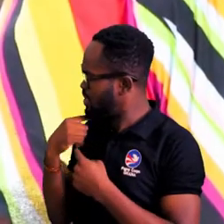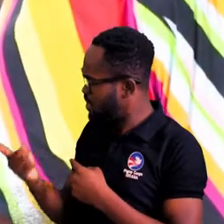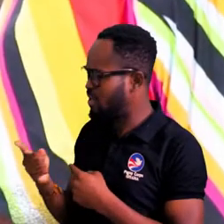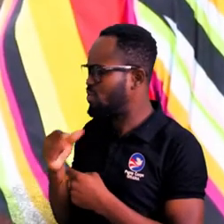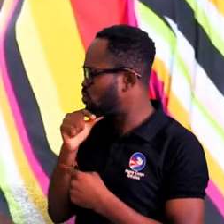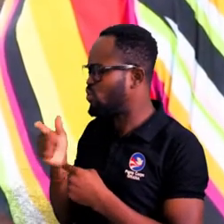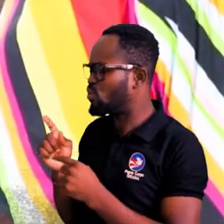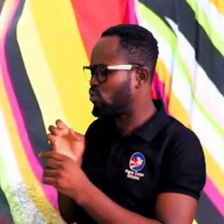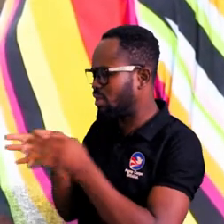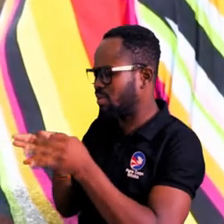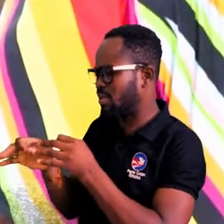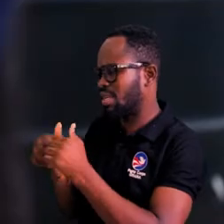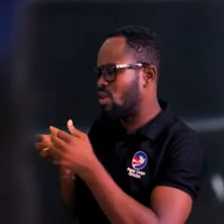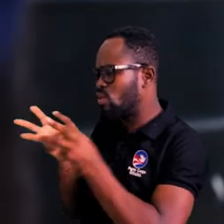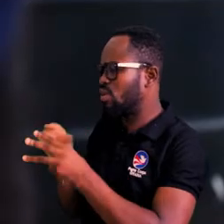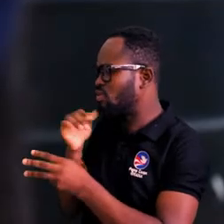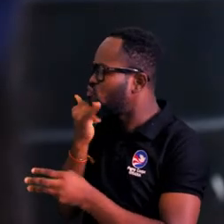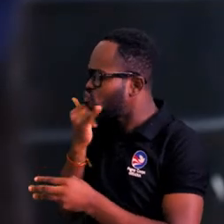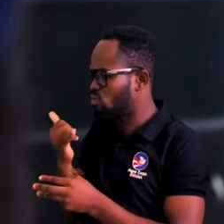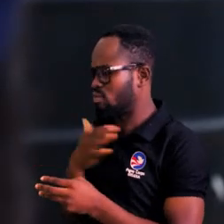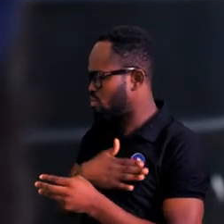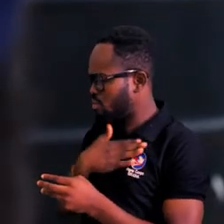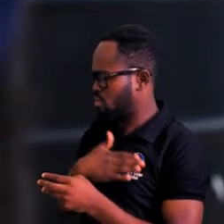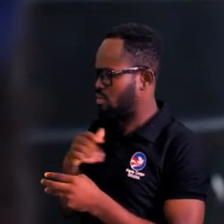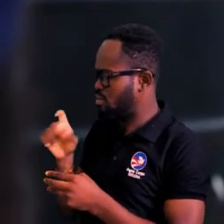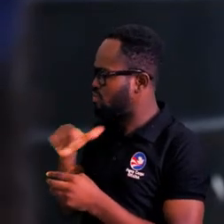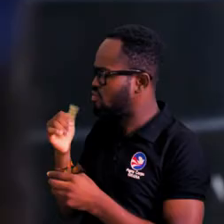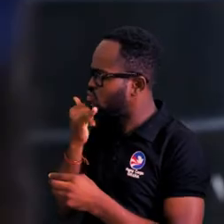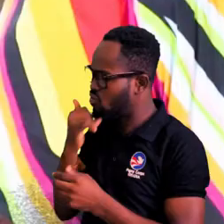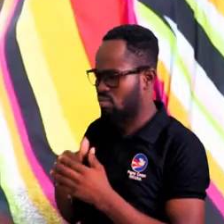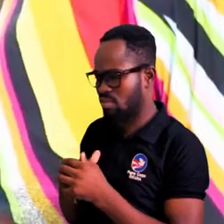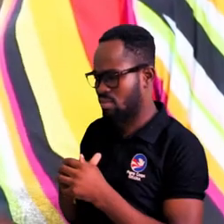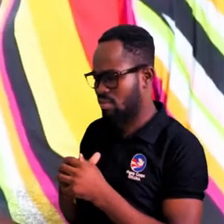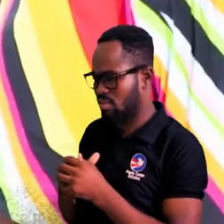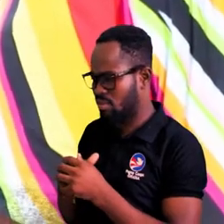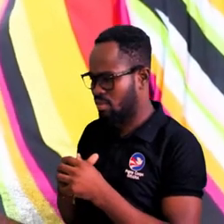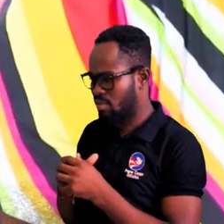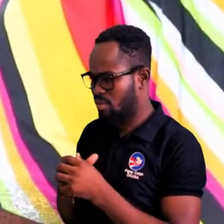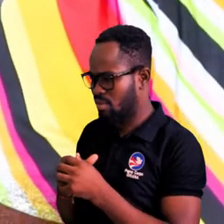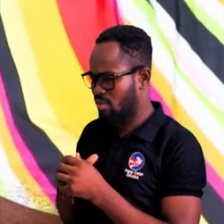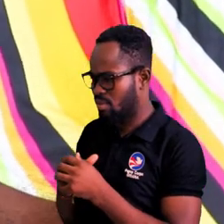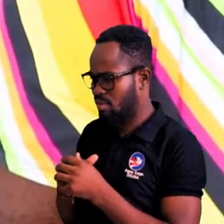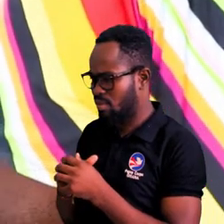I told you I don't like how you describe my girl. I love her the way she is.